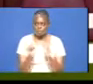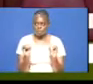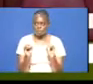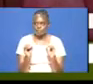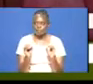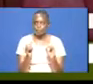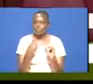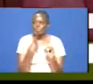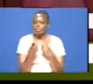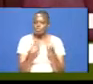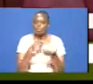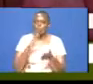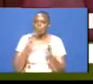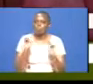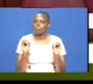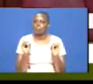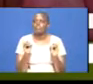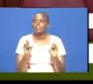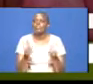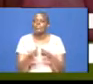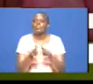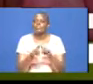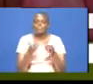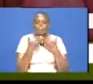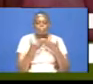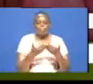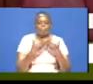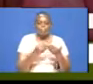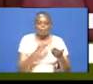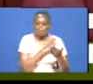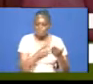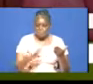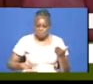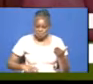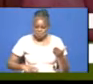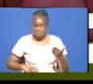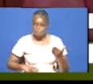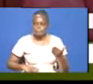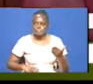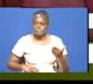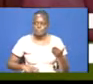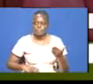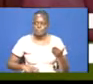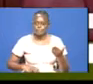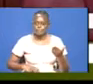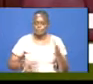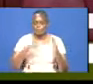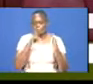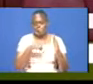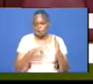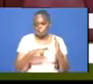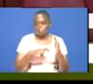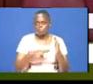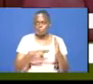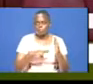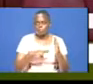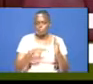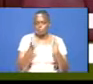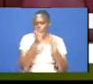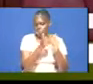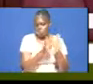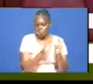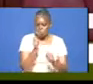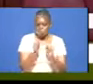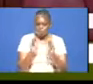say much, but I also want to thank the committee for looking into the submissions that was